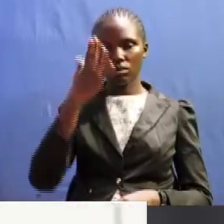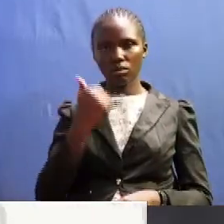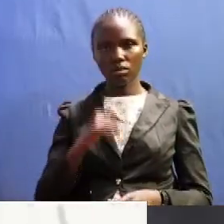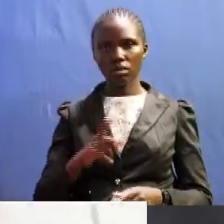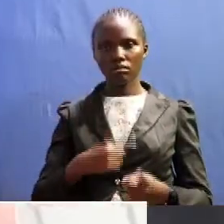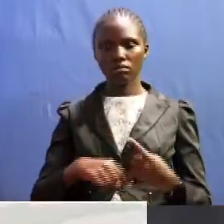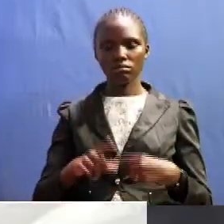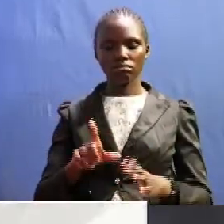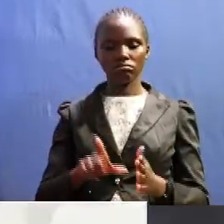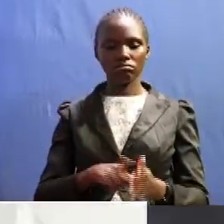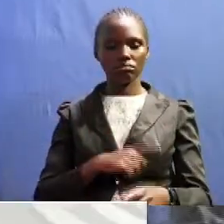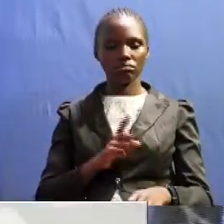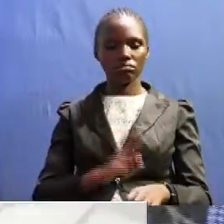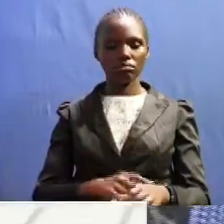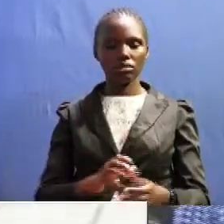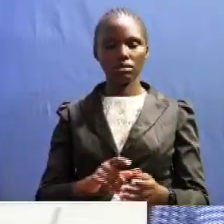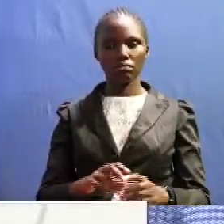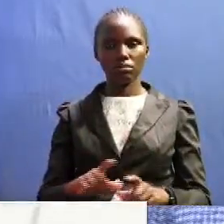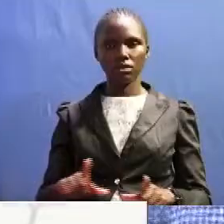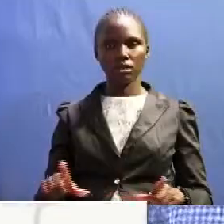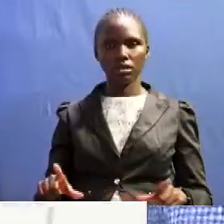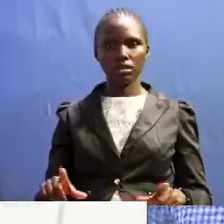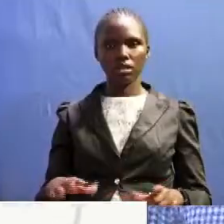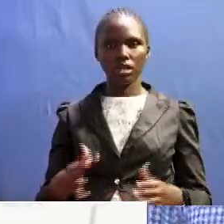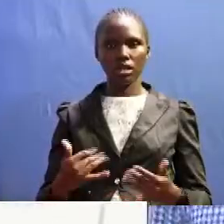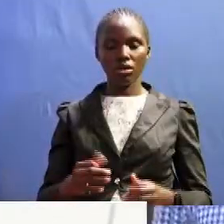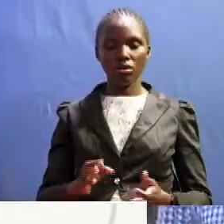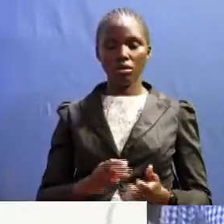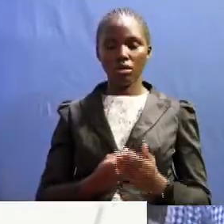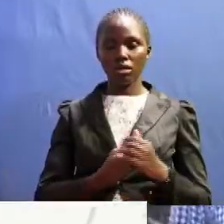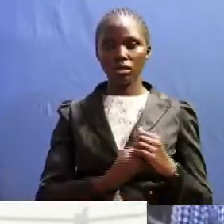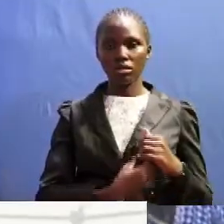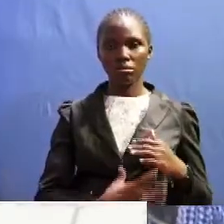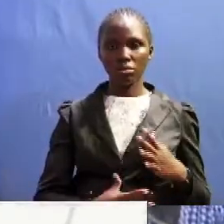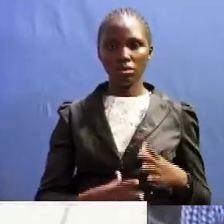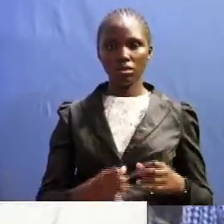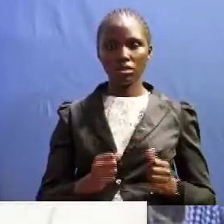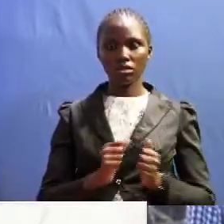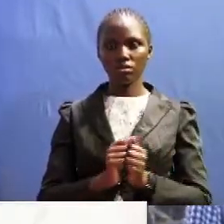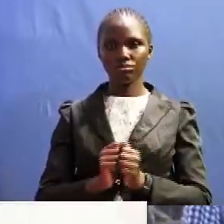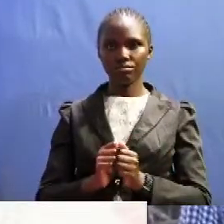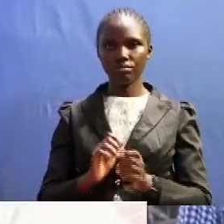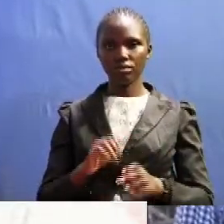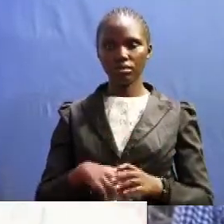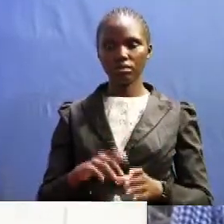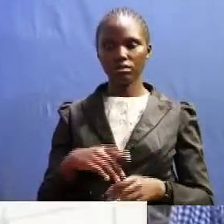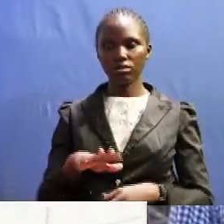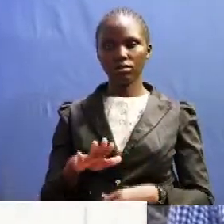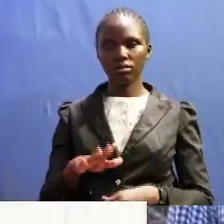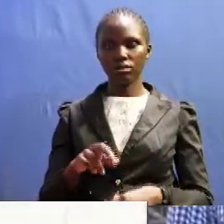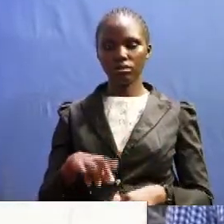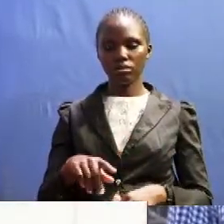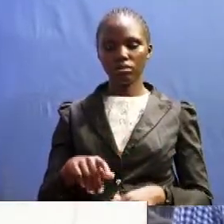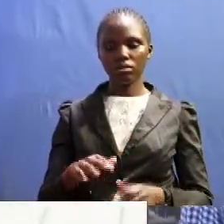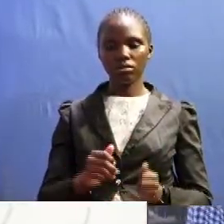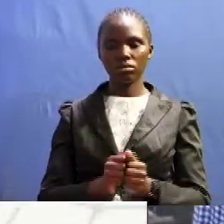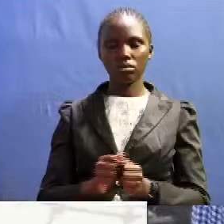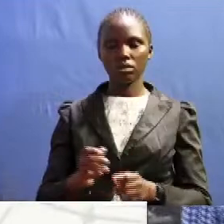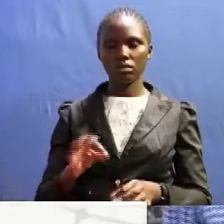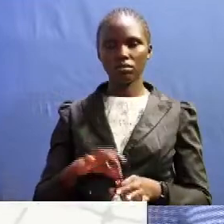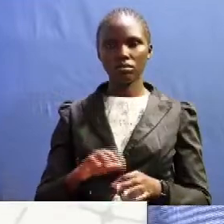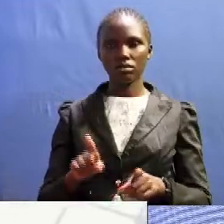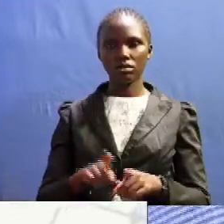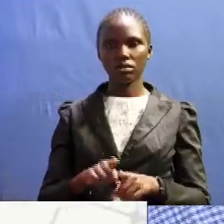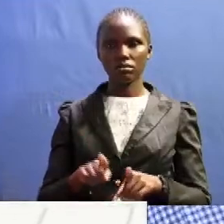long-running dispute in the Maasai Forest. Hatutawaachilia hawa ndugu zetu. Lazima tutembee na nyinyi. Hii kura na uchaguzi